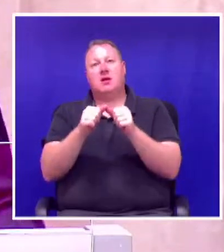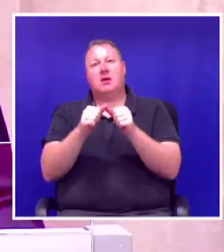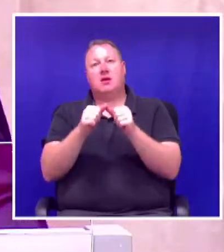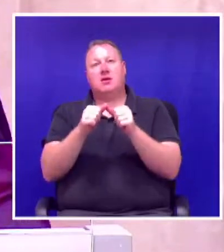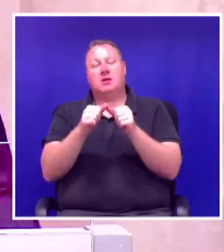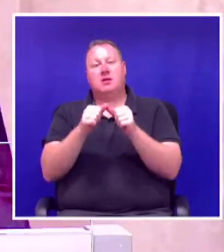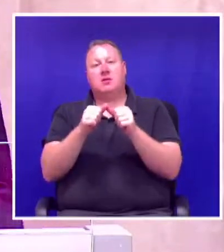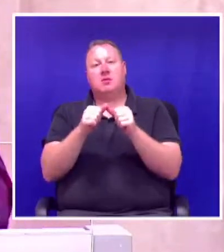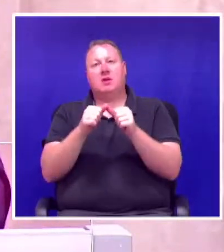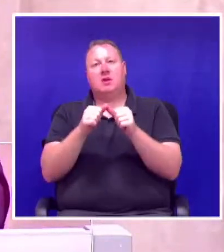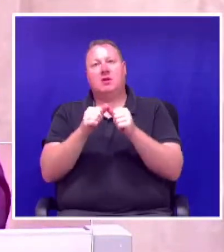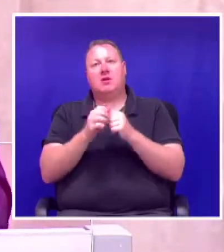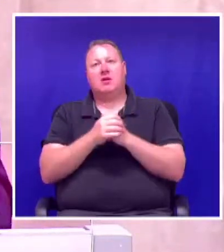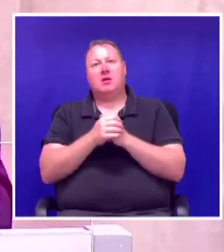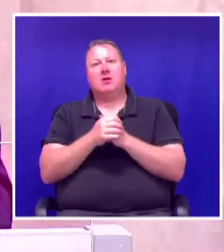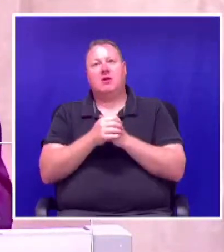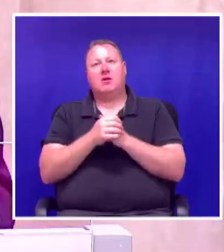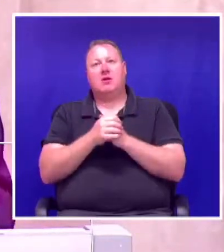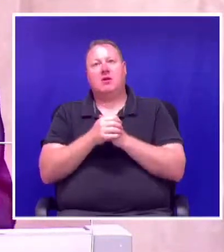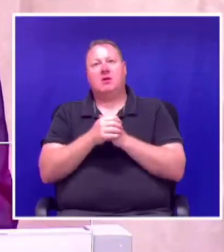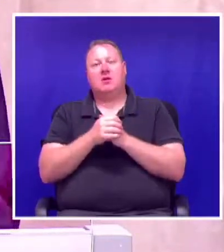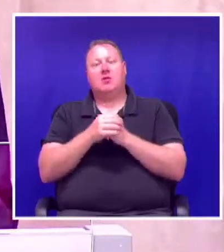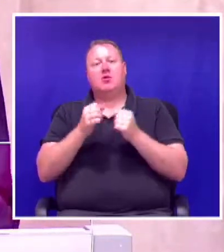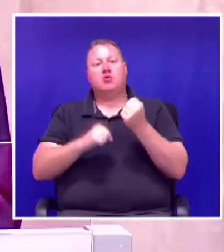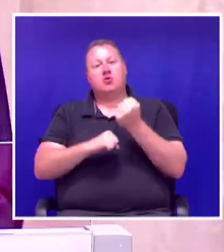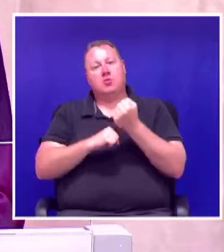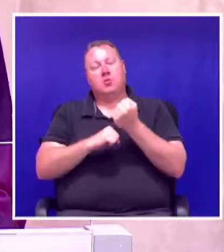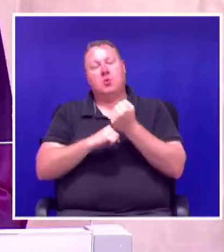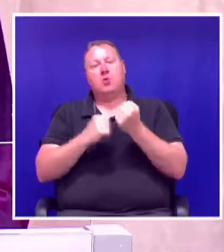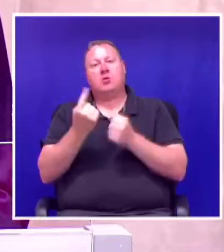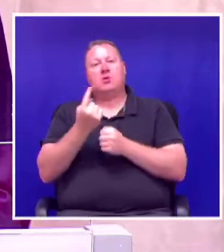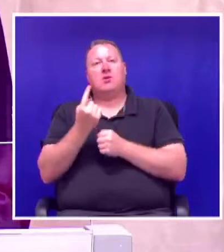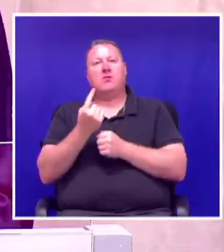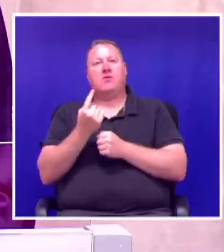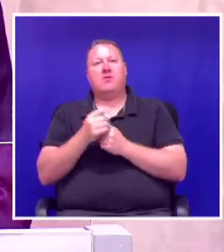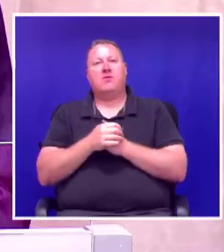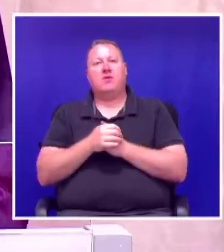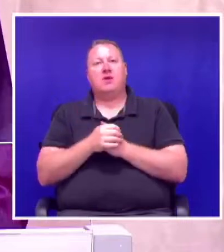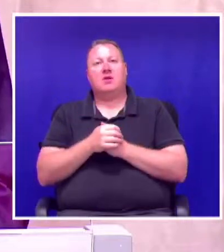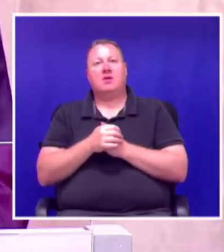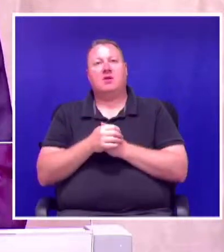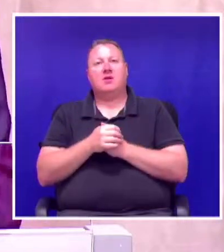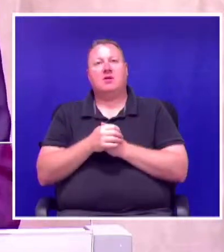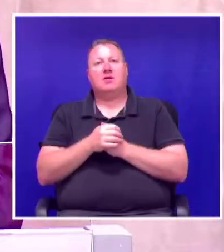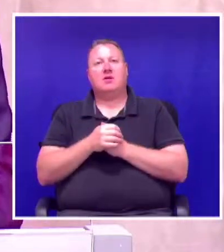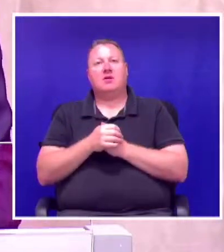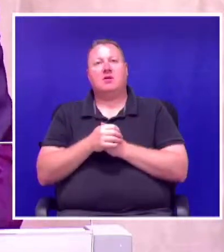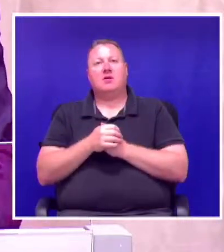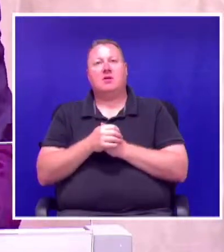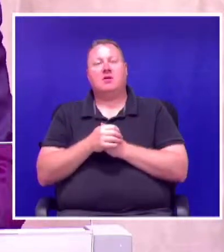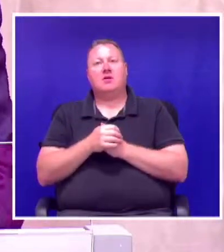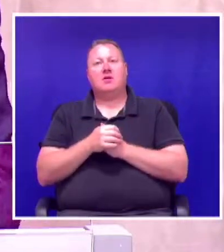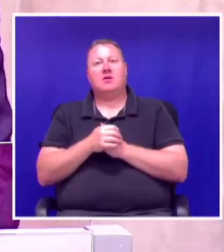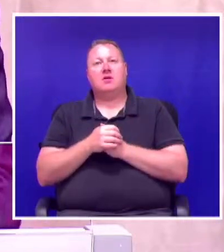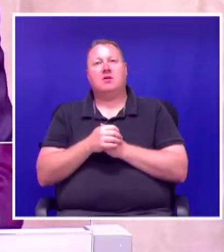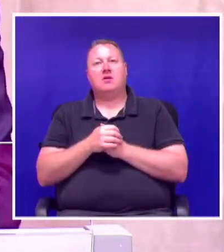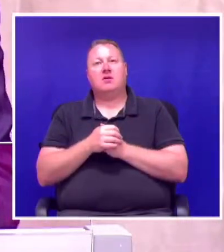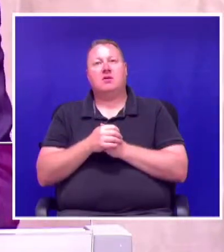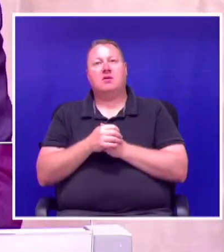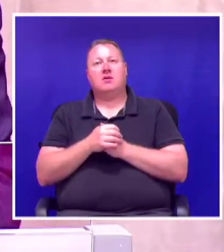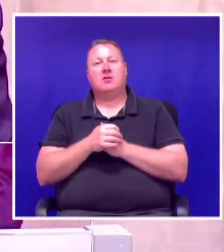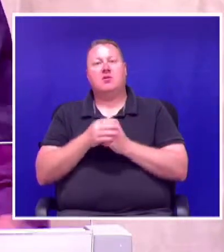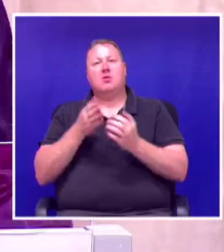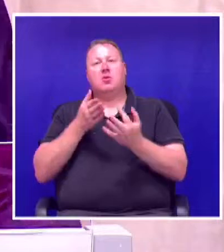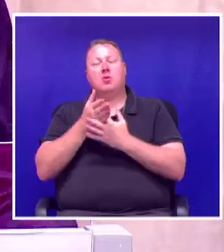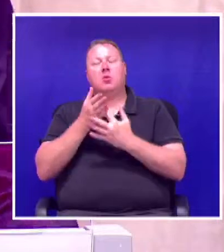going forward, supporting themselves through the productions that they